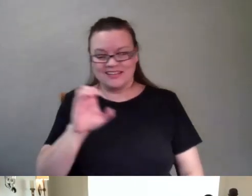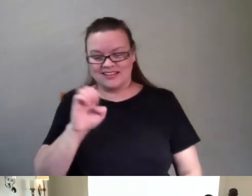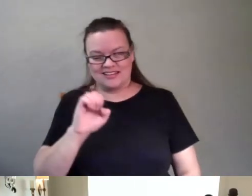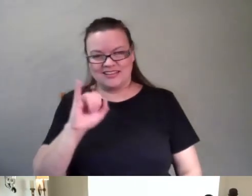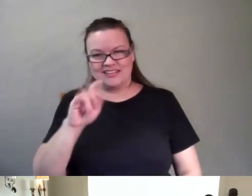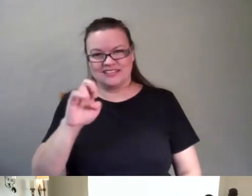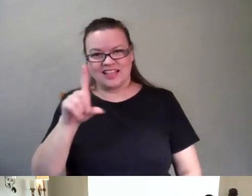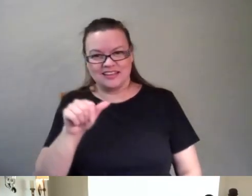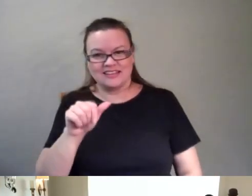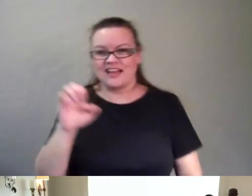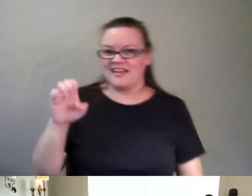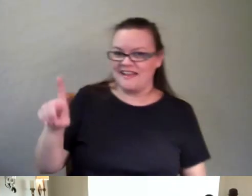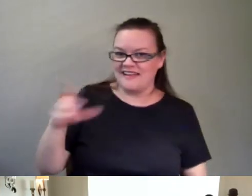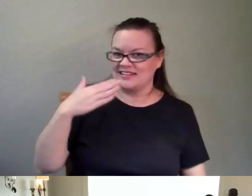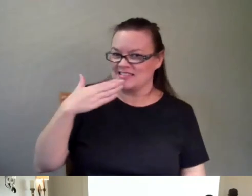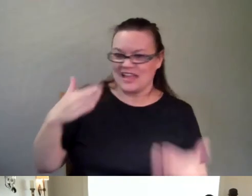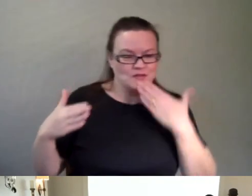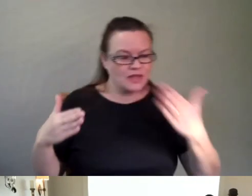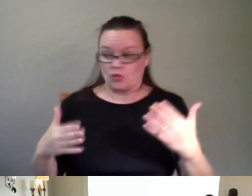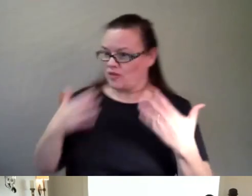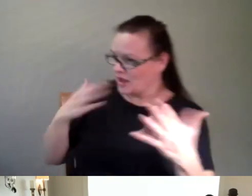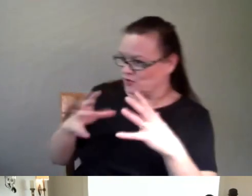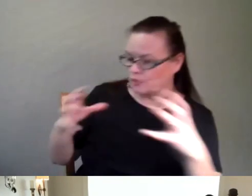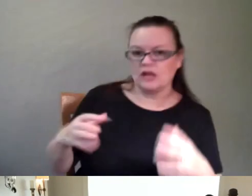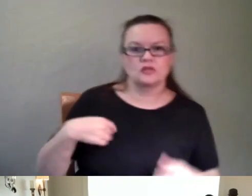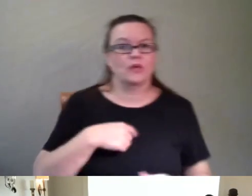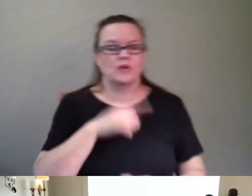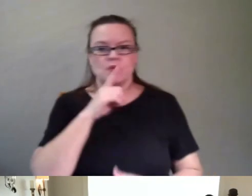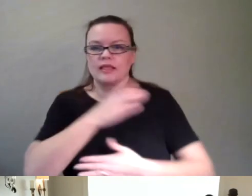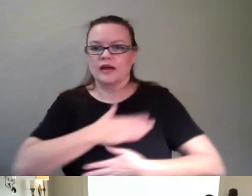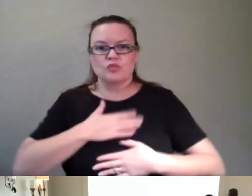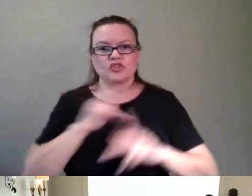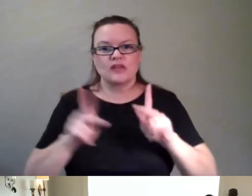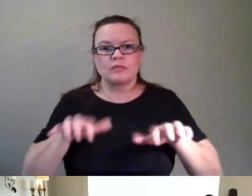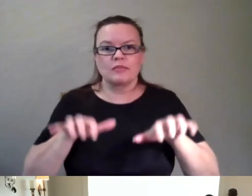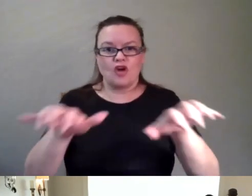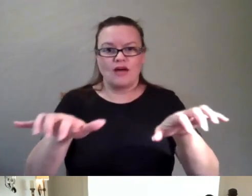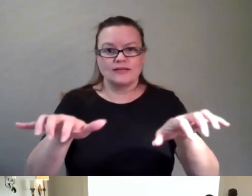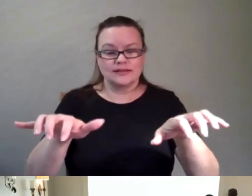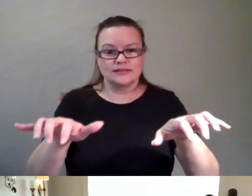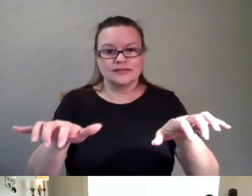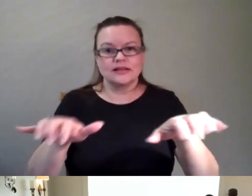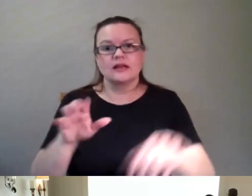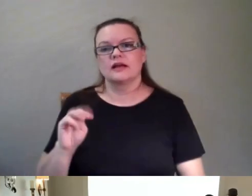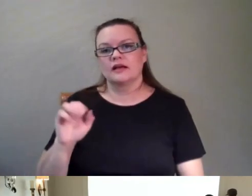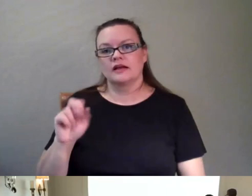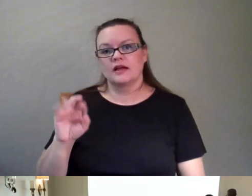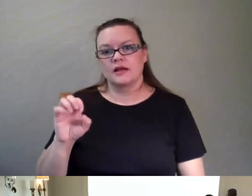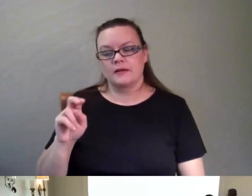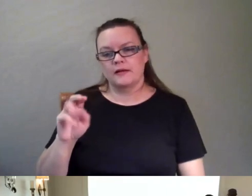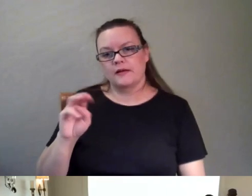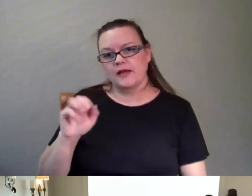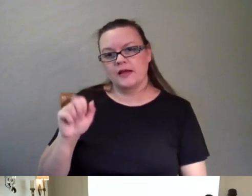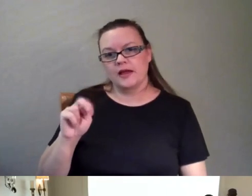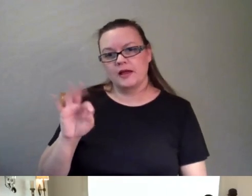We appreciate all the attendees out there too. The Mansfield Center is having some